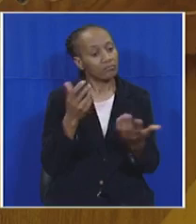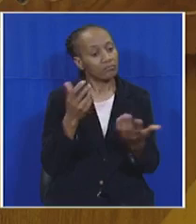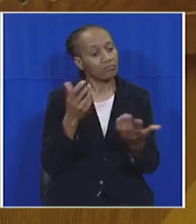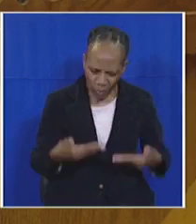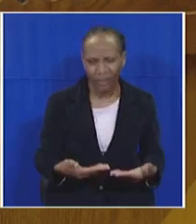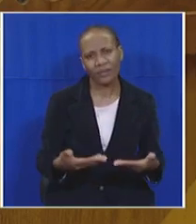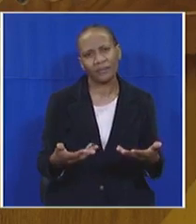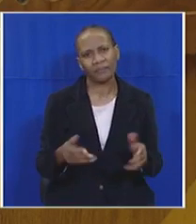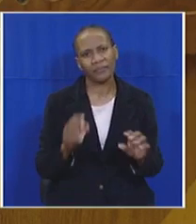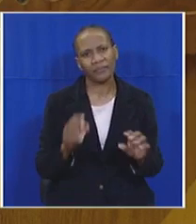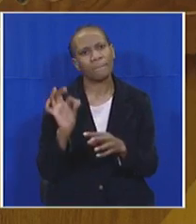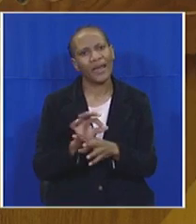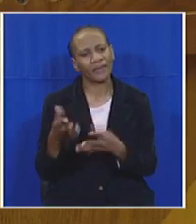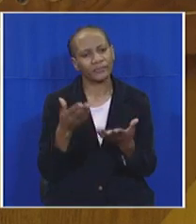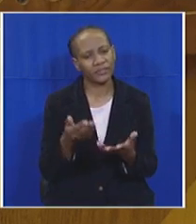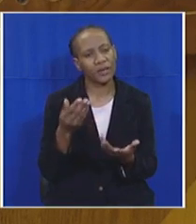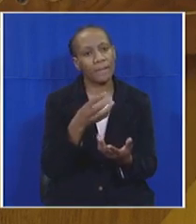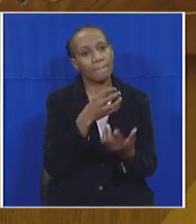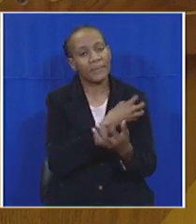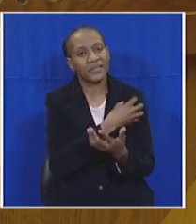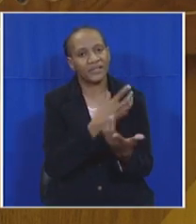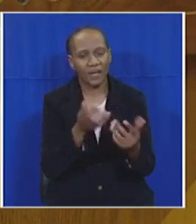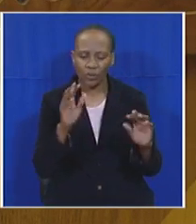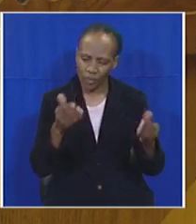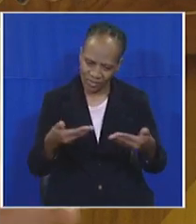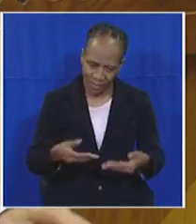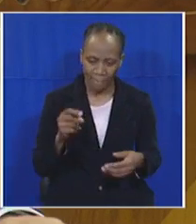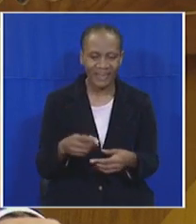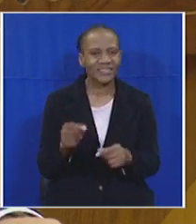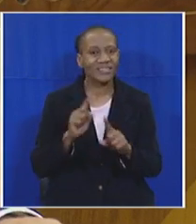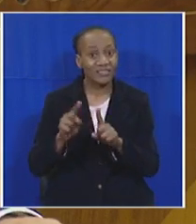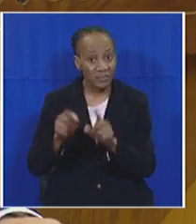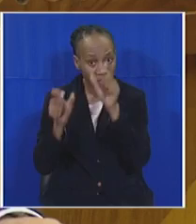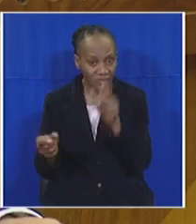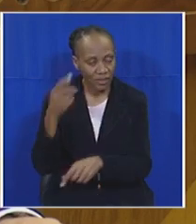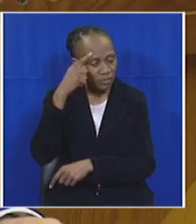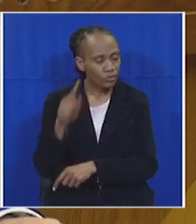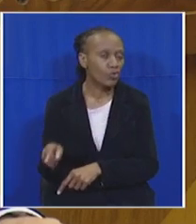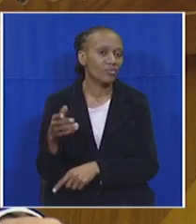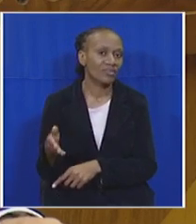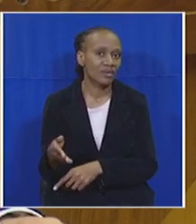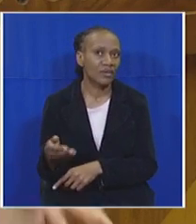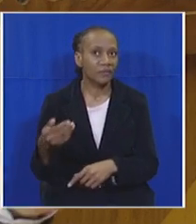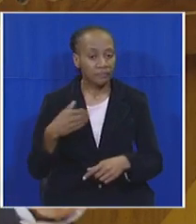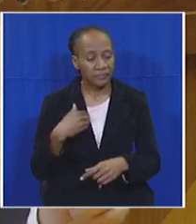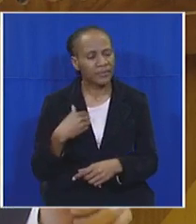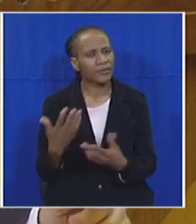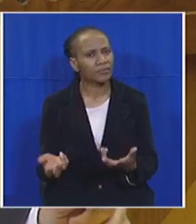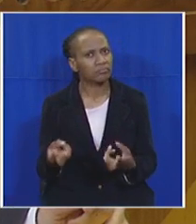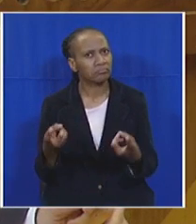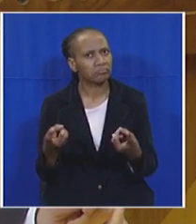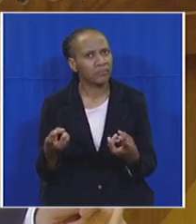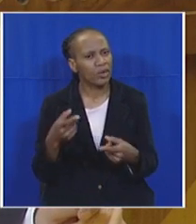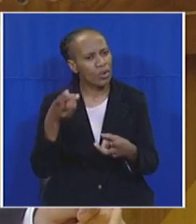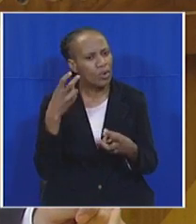COGTA and Finance Minister Gordhan, it is sadly mostly ignored, as was evidenced in Umgeni municipality recently, who decided to